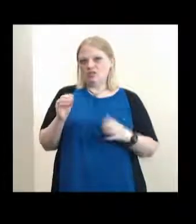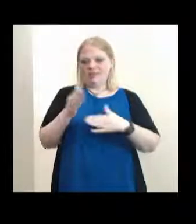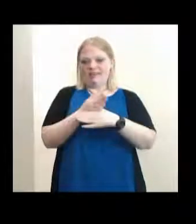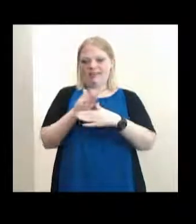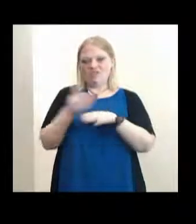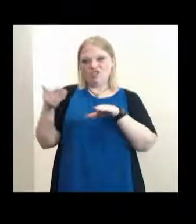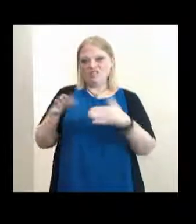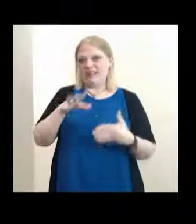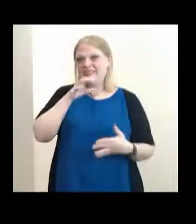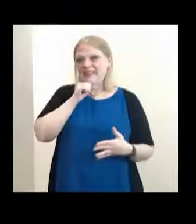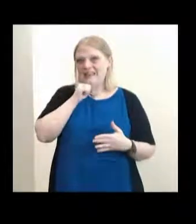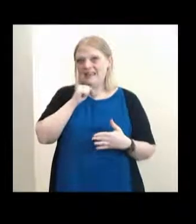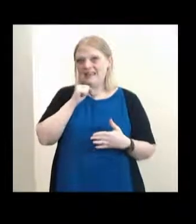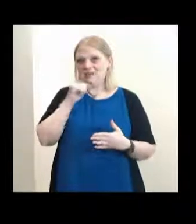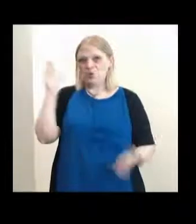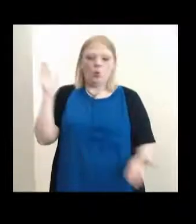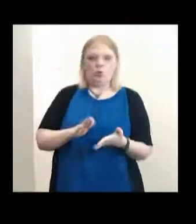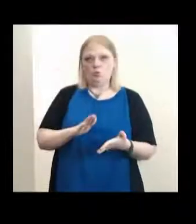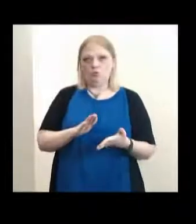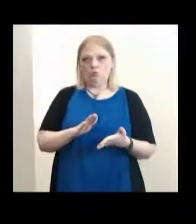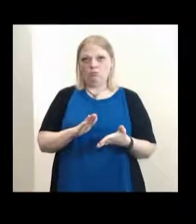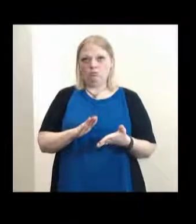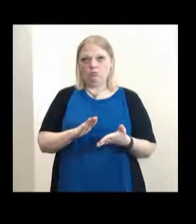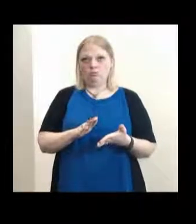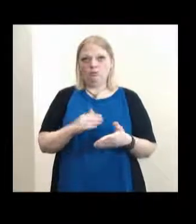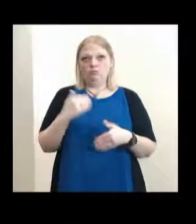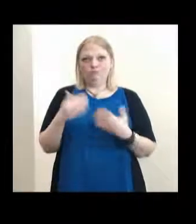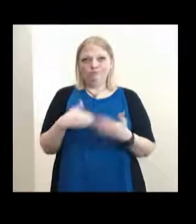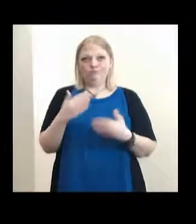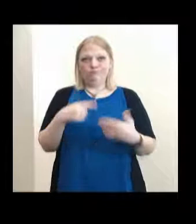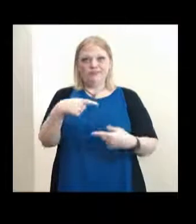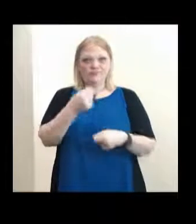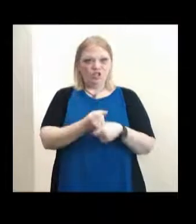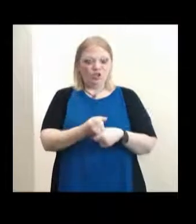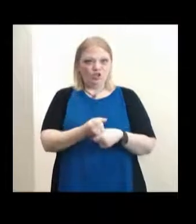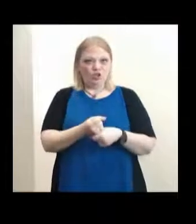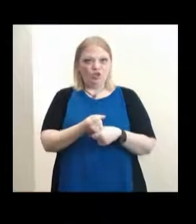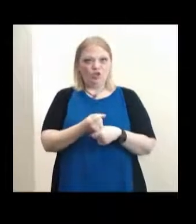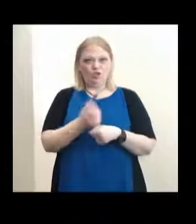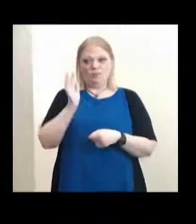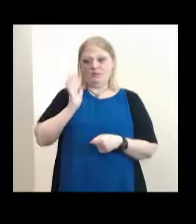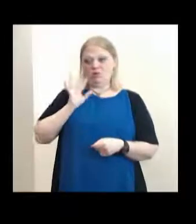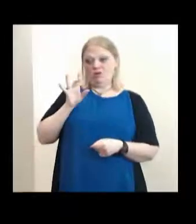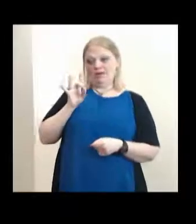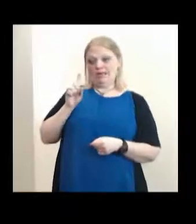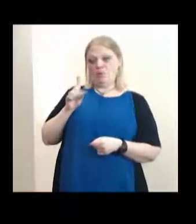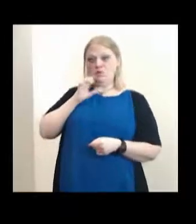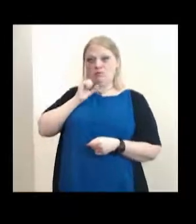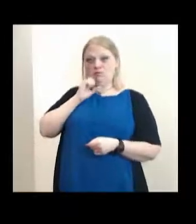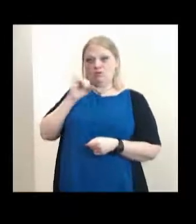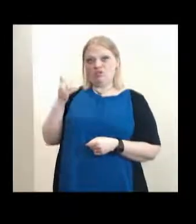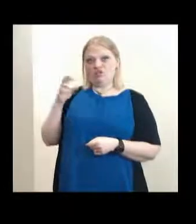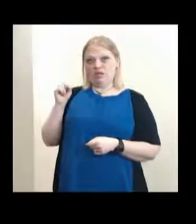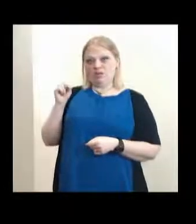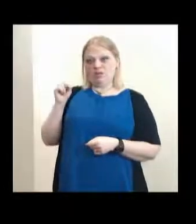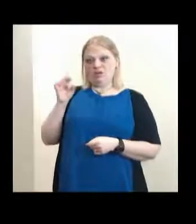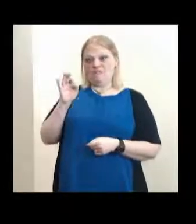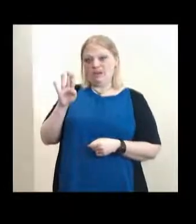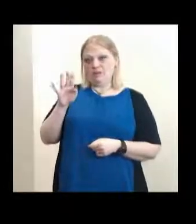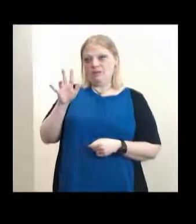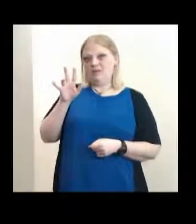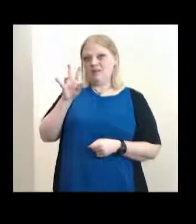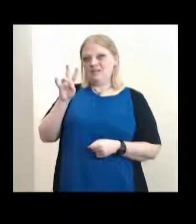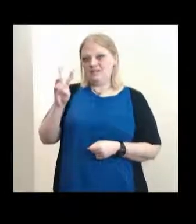average death age drop as we've moved along this year. It was 81 in January, 76 in